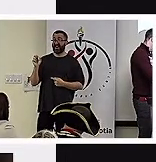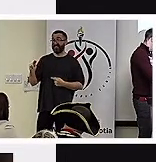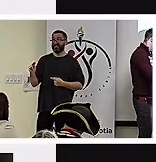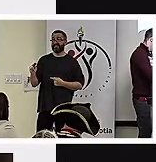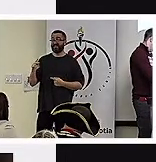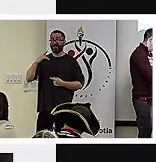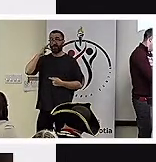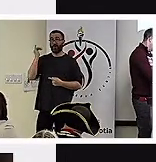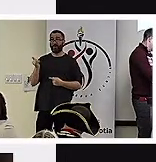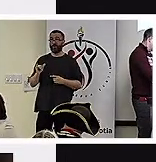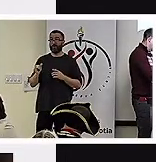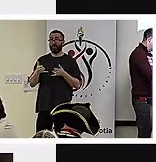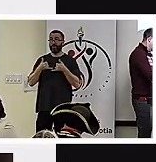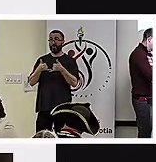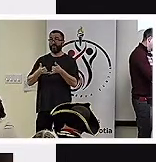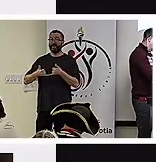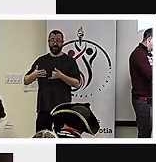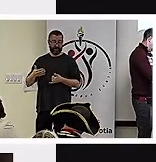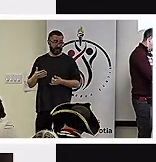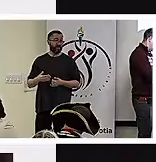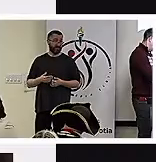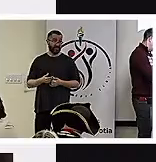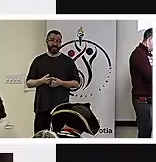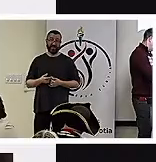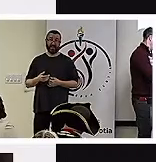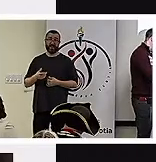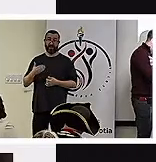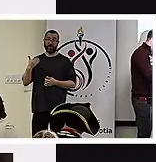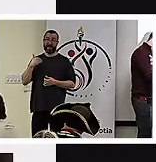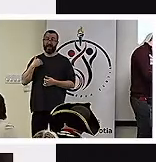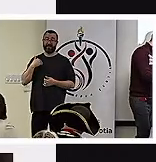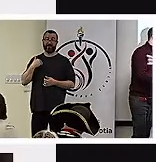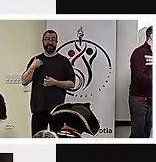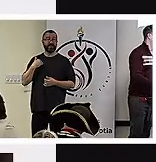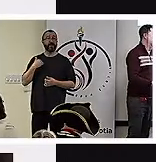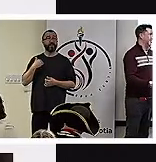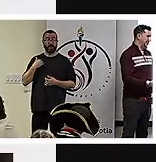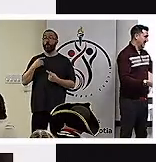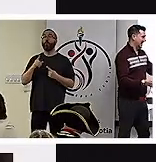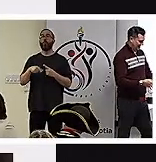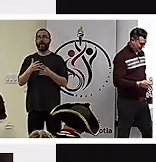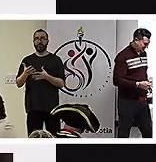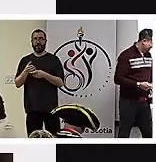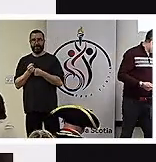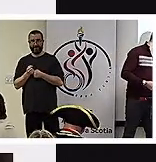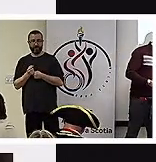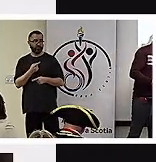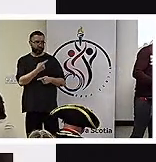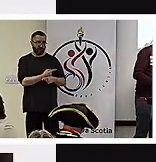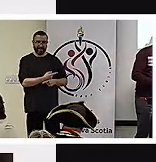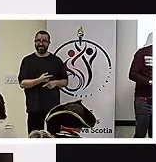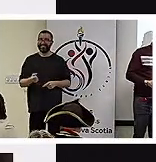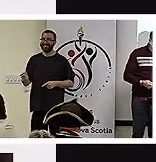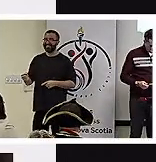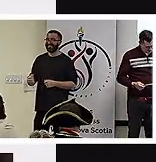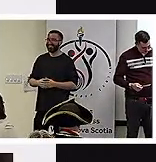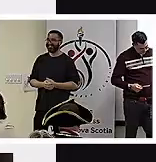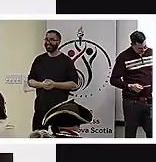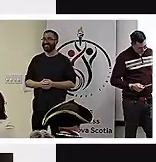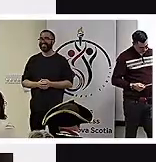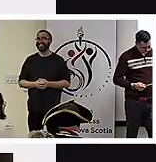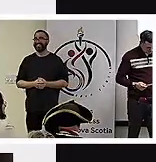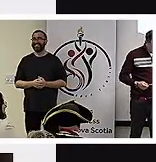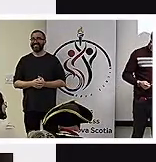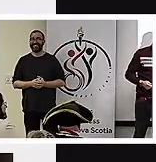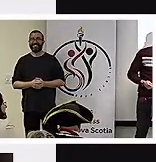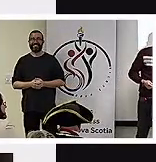I was, we got a Hanson gold. When we get it. Yeah, But- when we get if we it, get it. yeah. All right, very good. Thank you.